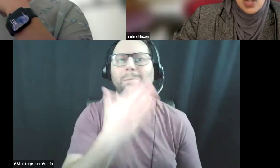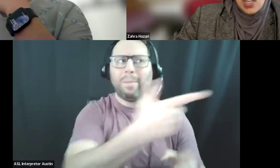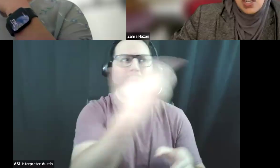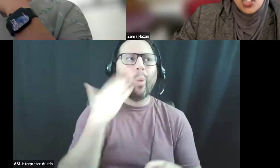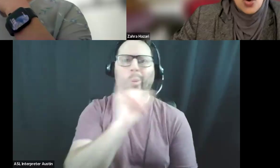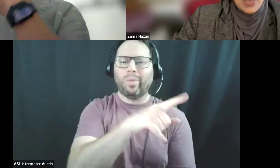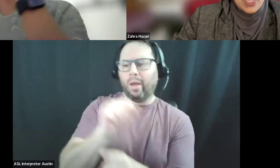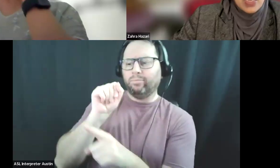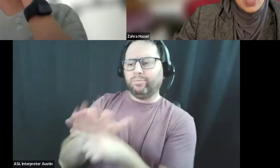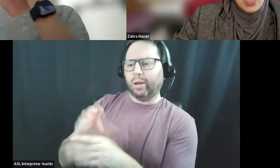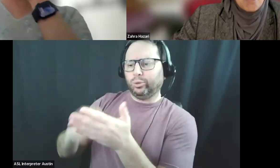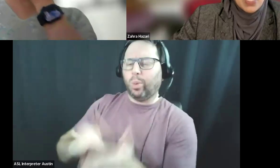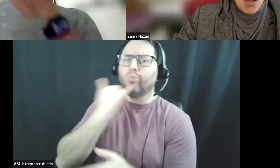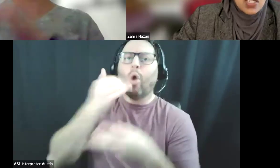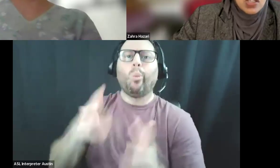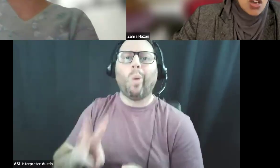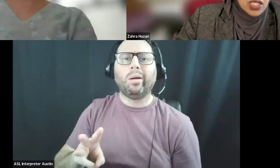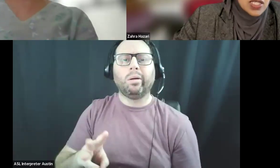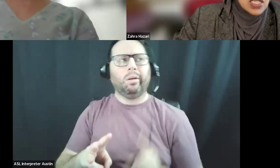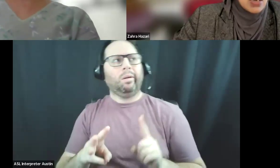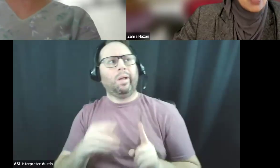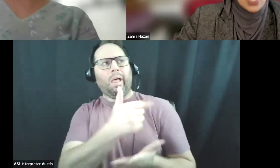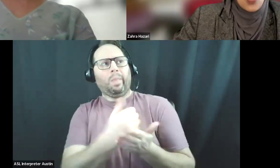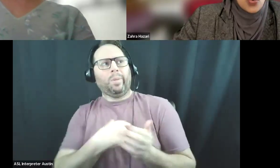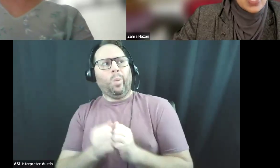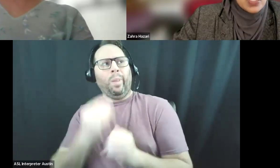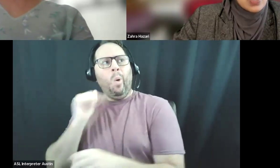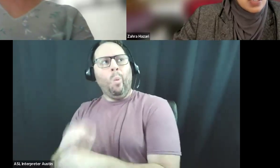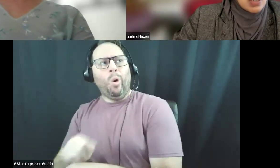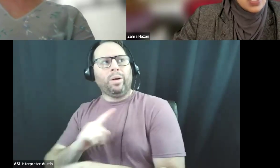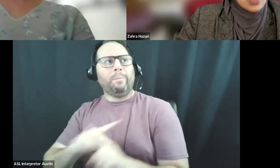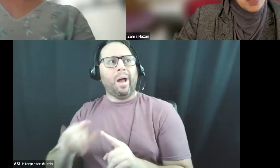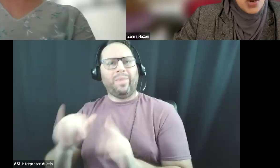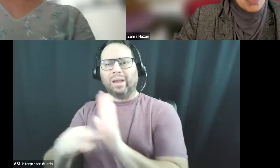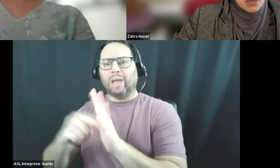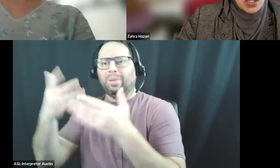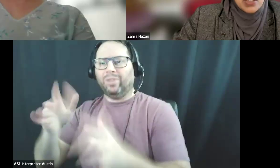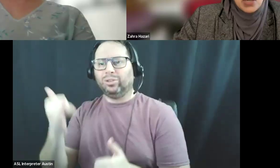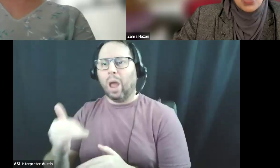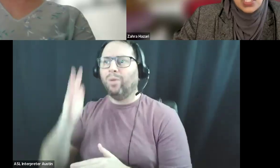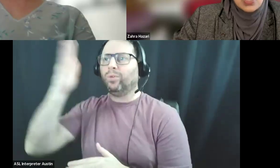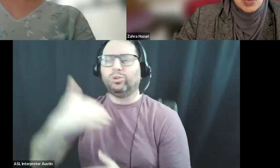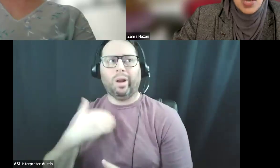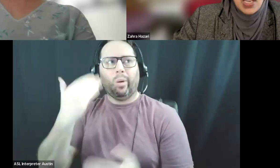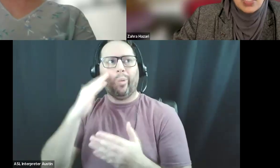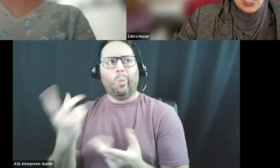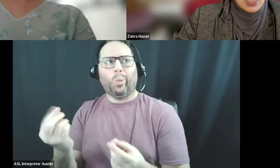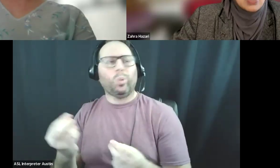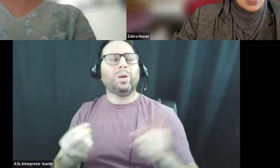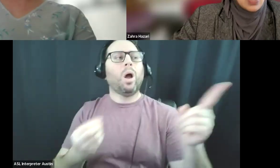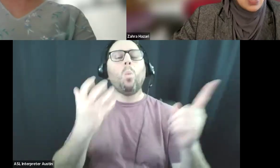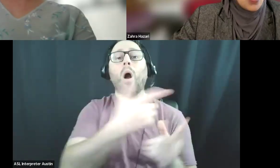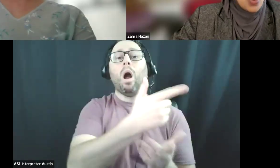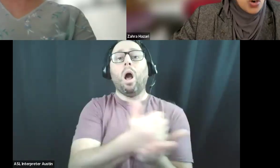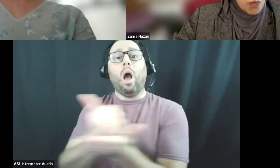You know, so I think it made us cognizant of like, oh, this is a problem here that we need to address,